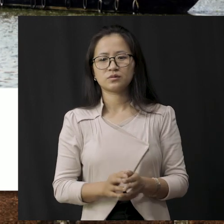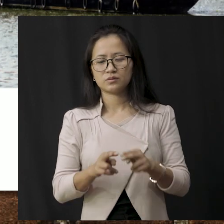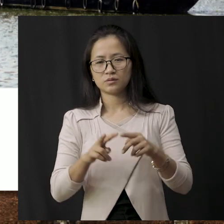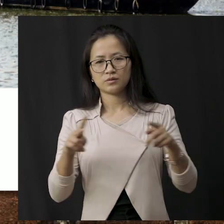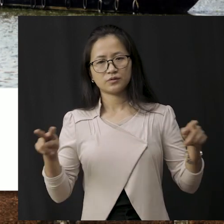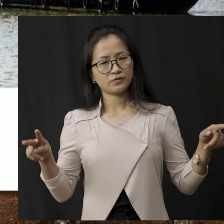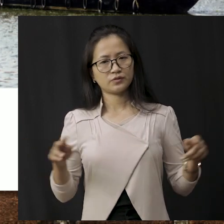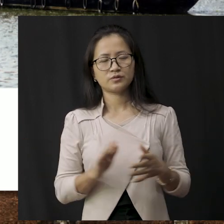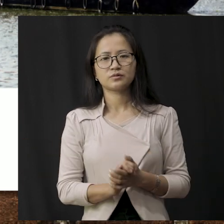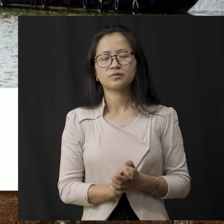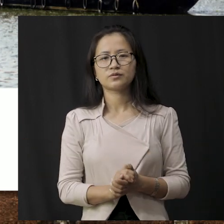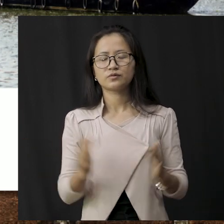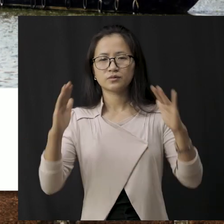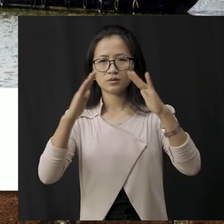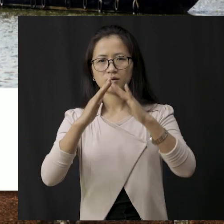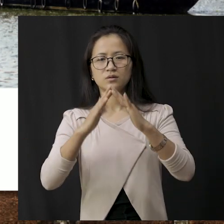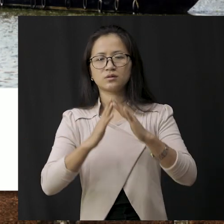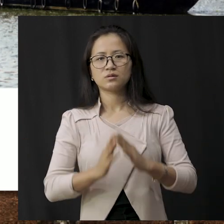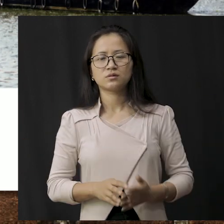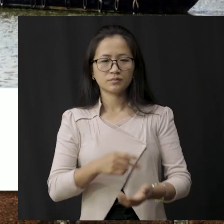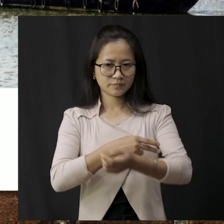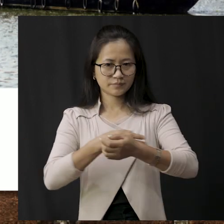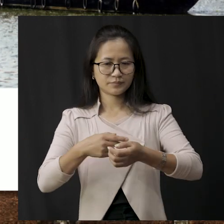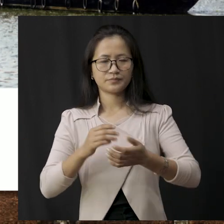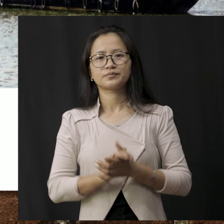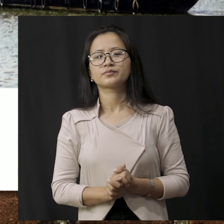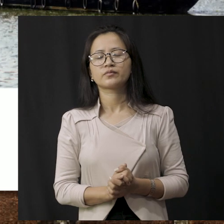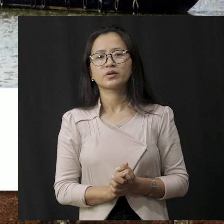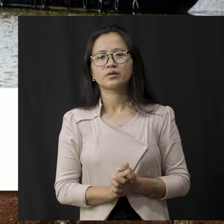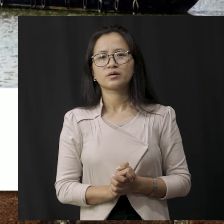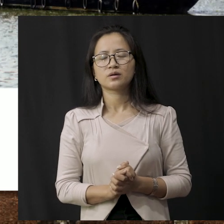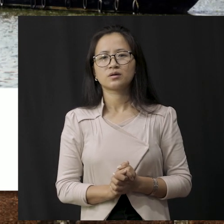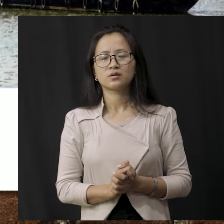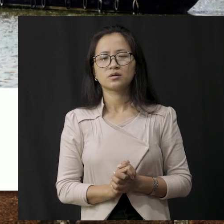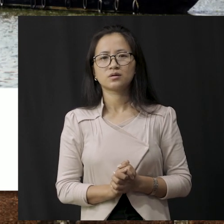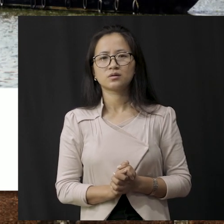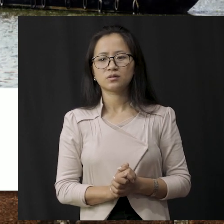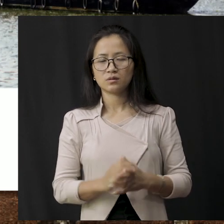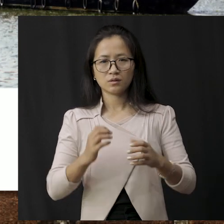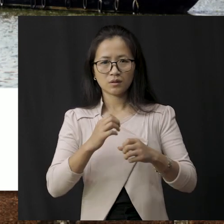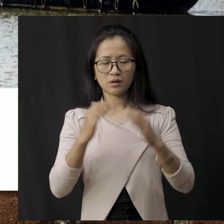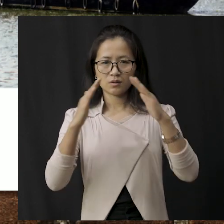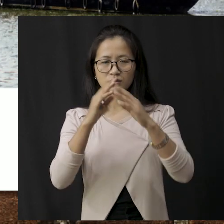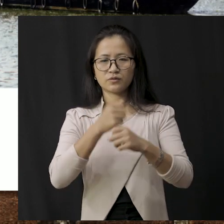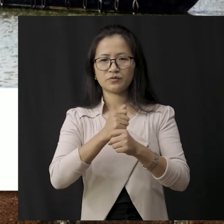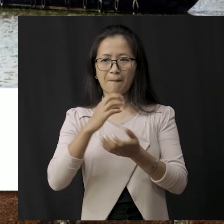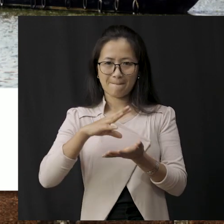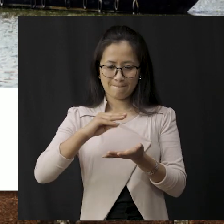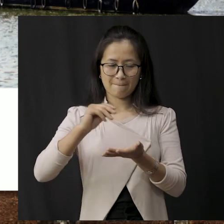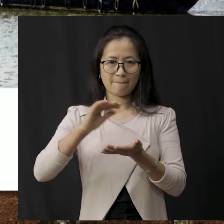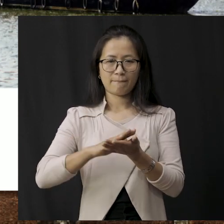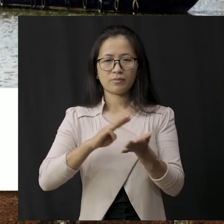seen different types of houses. So let's name them. We have a houses made of mud,